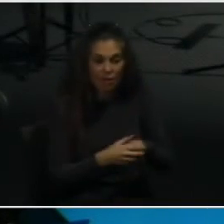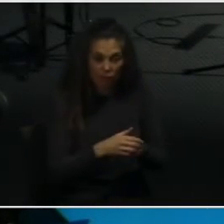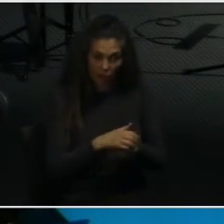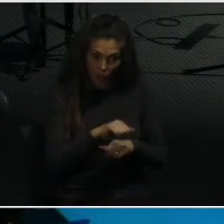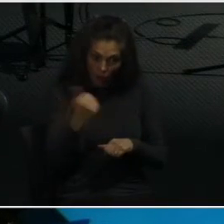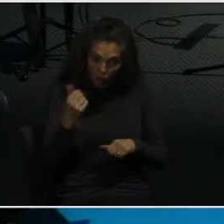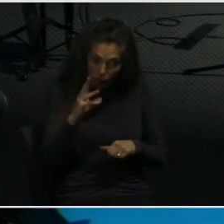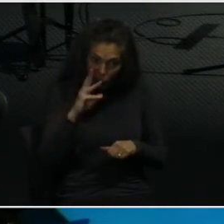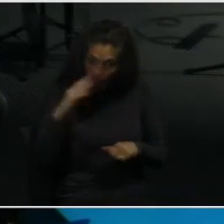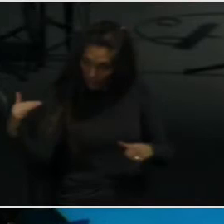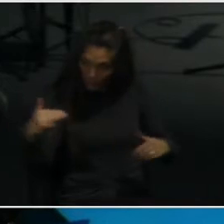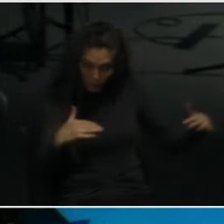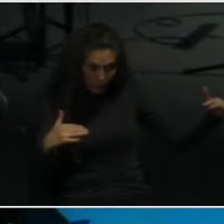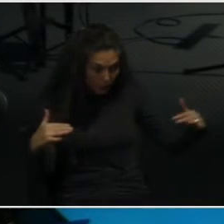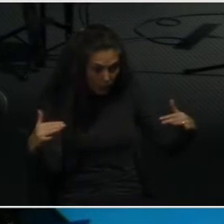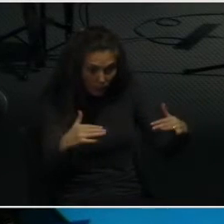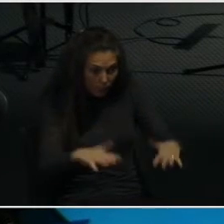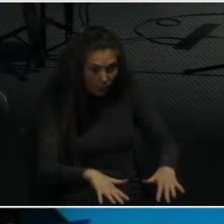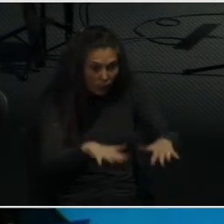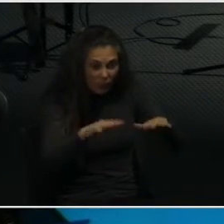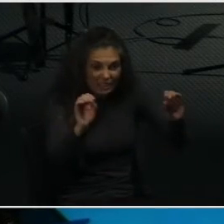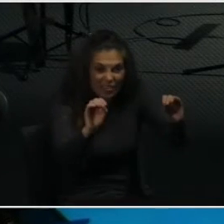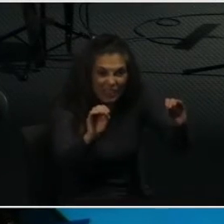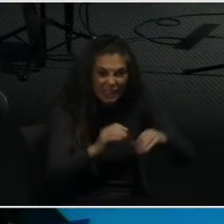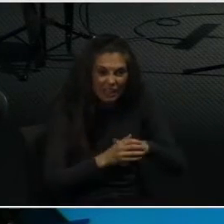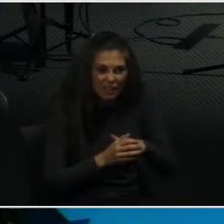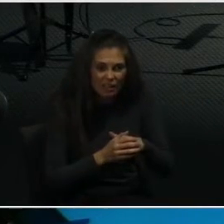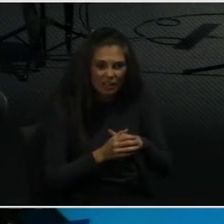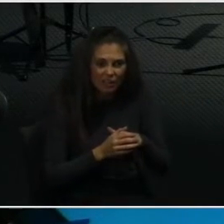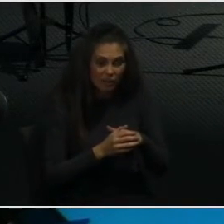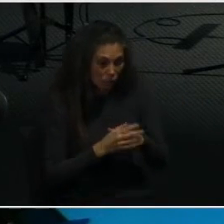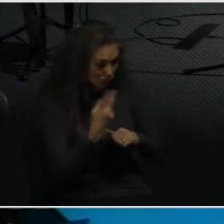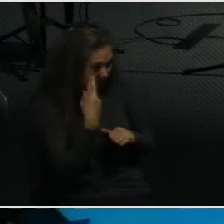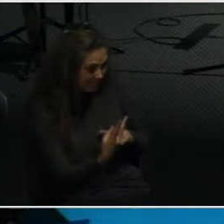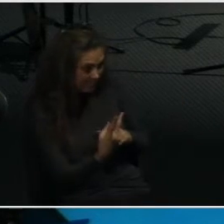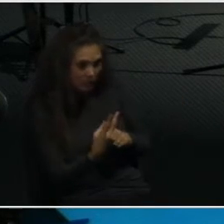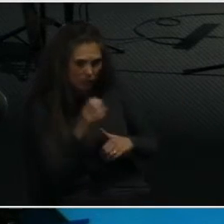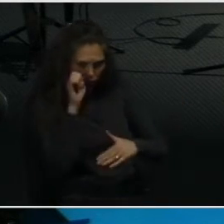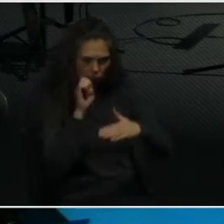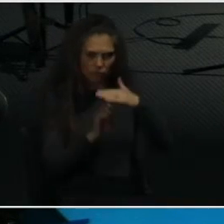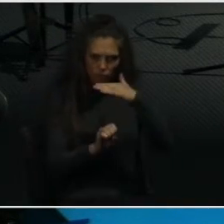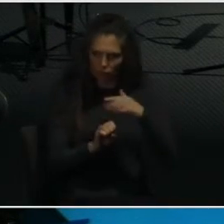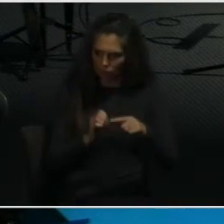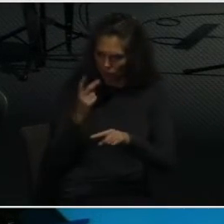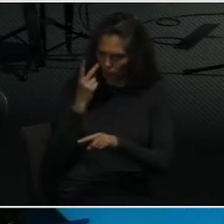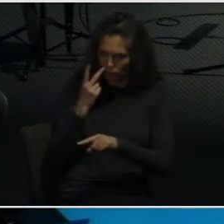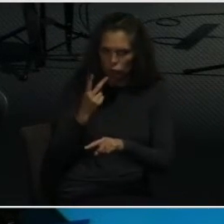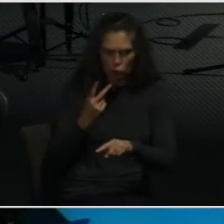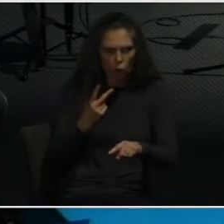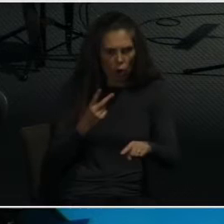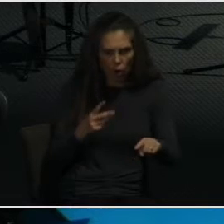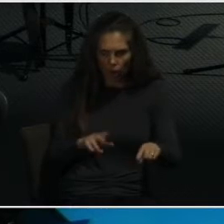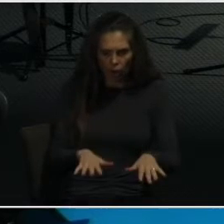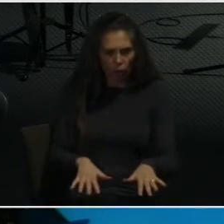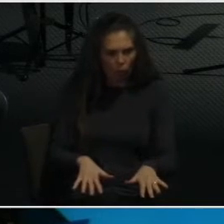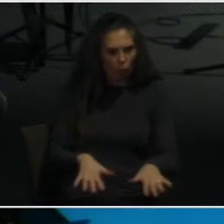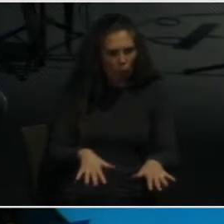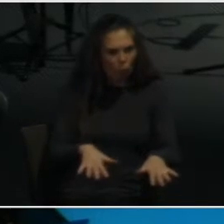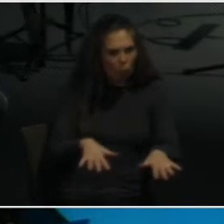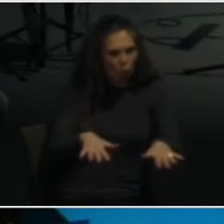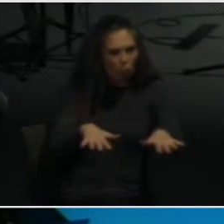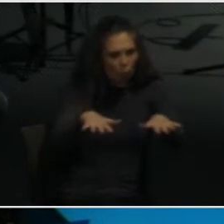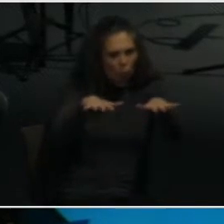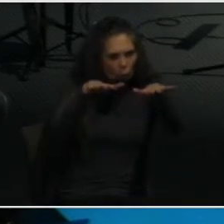along the way." So in the first 5 verses, the heavenly messenger shows Ezekiel the ever-increasing flow of this water from the temple.